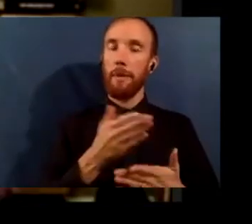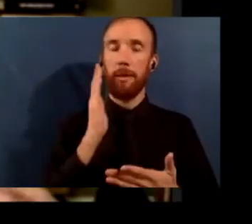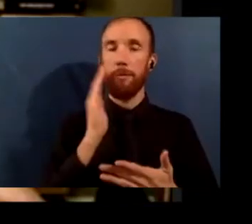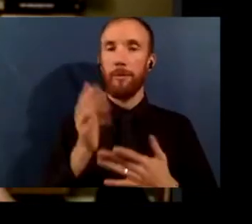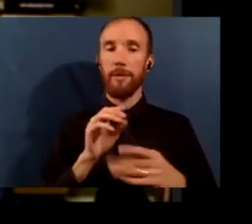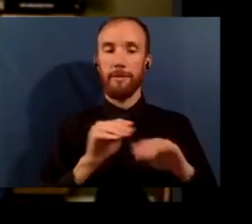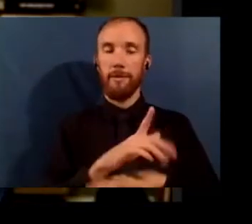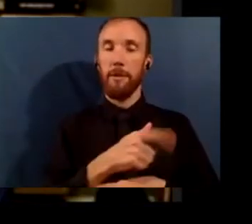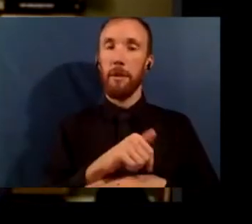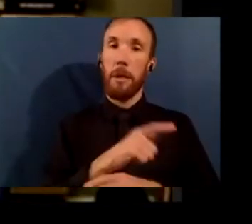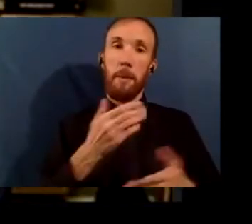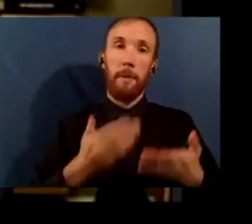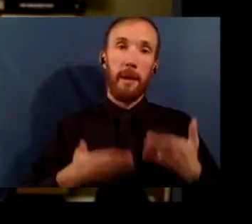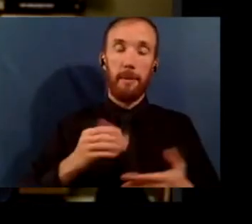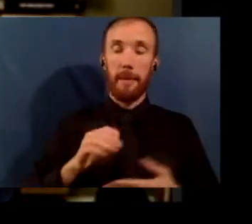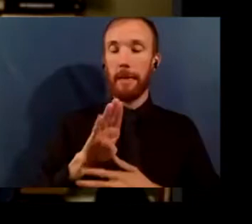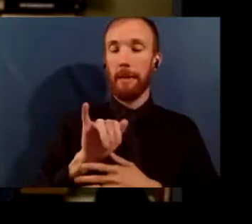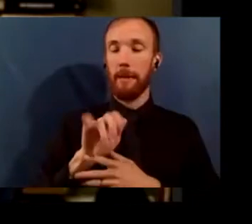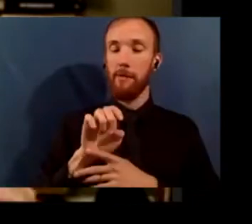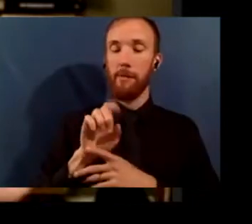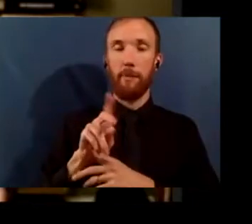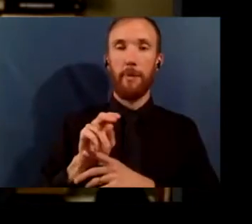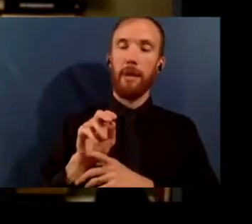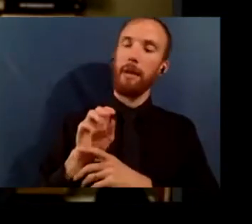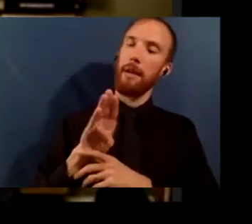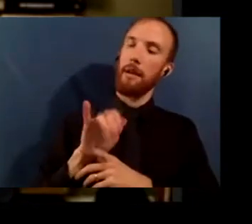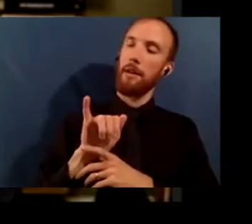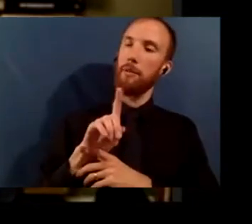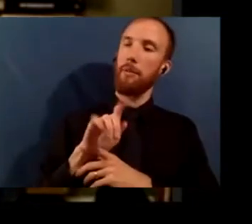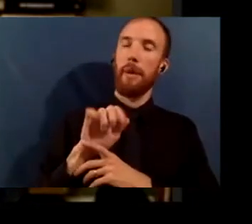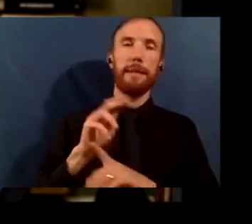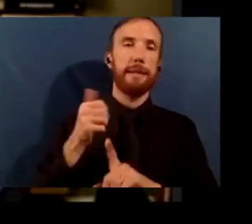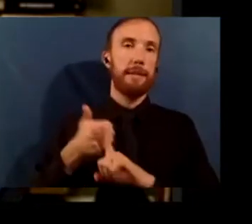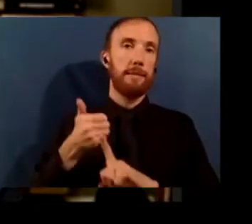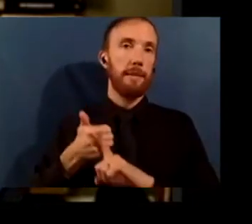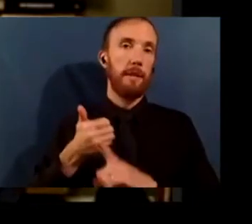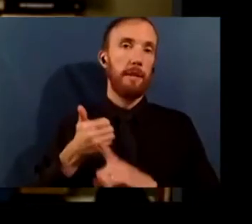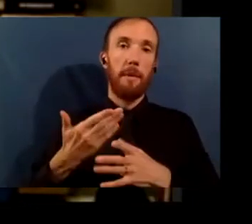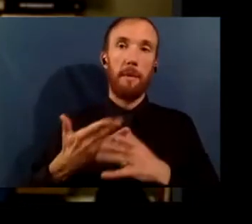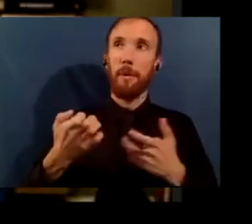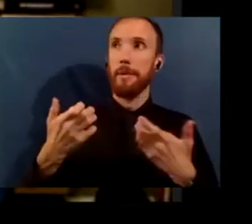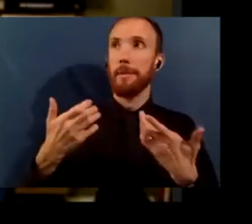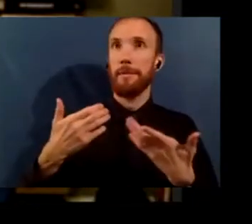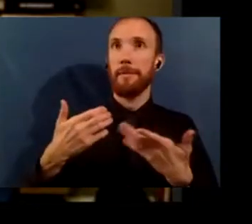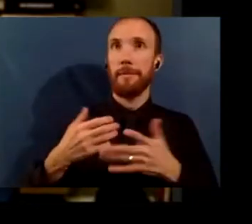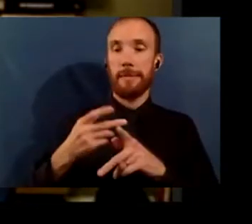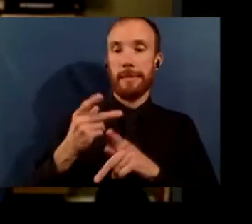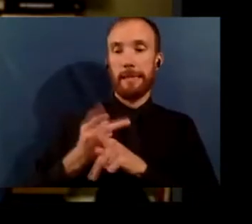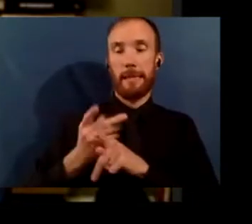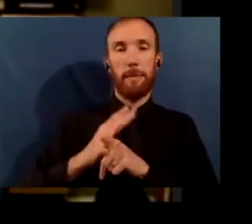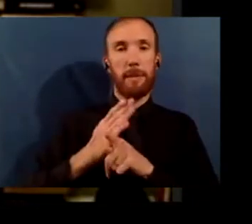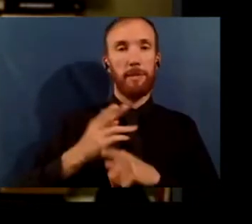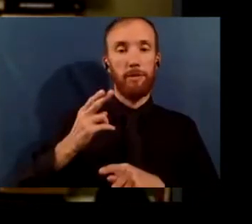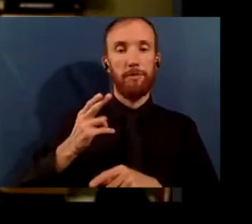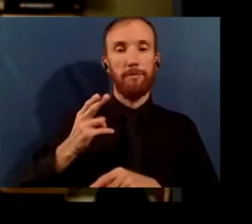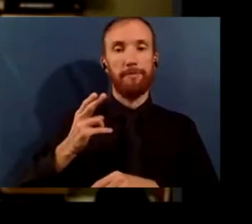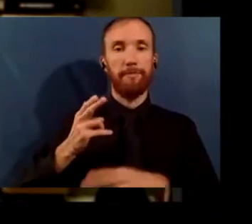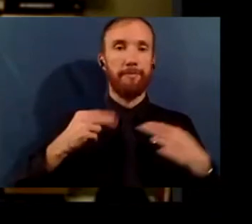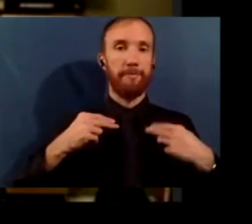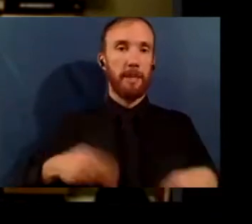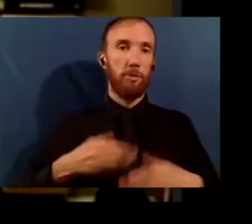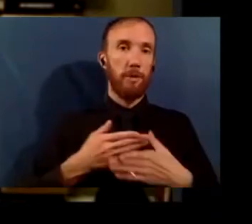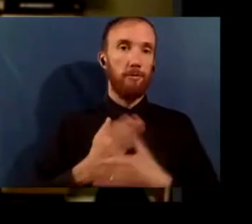to have some human rights type record. So some of our friends who are in prison in Cairo, for their sake, I hope